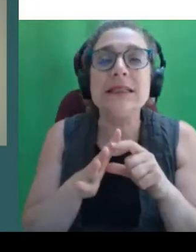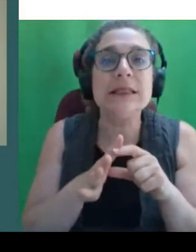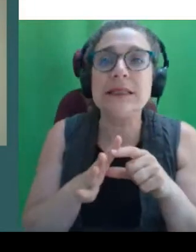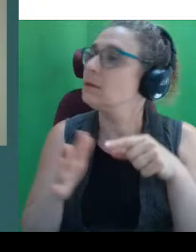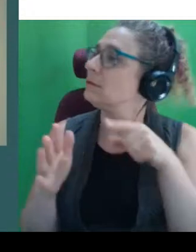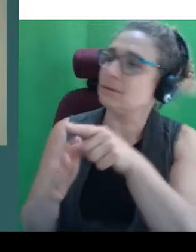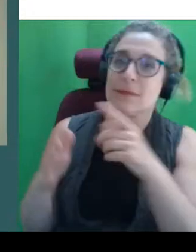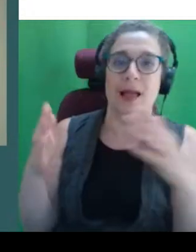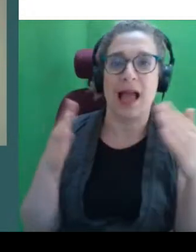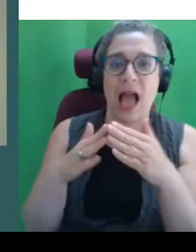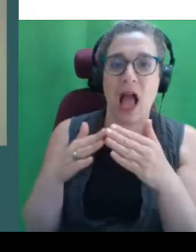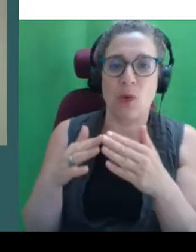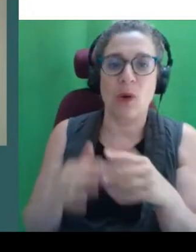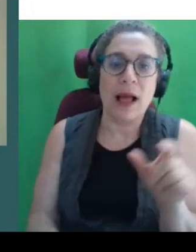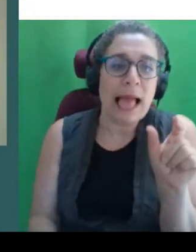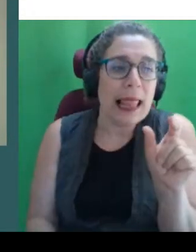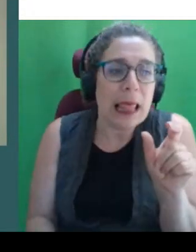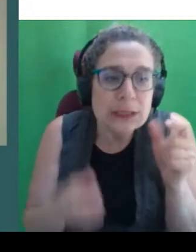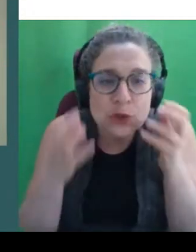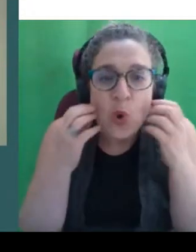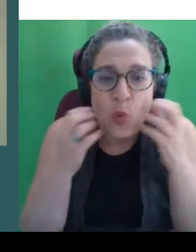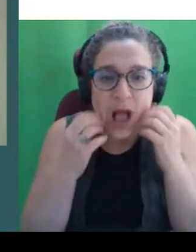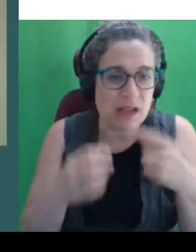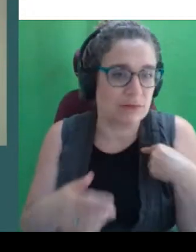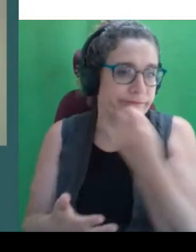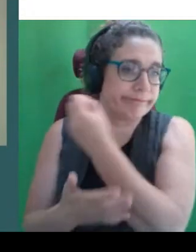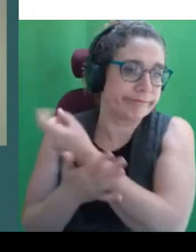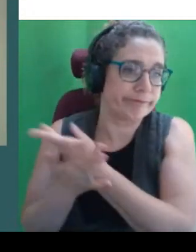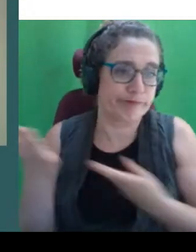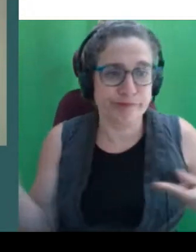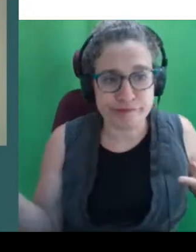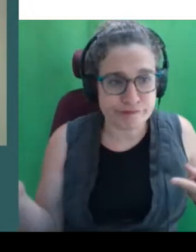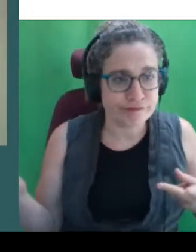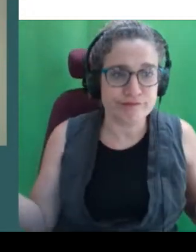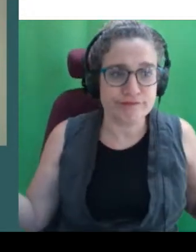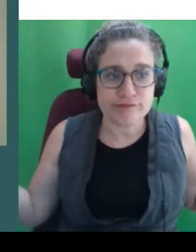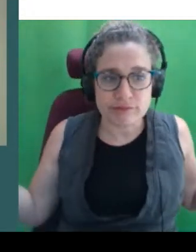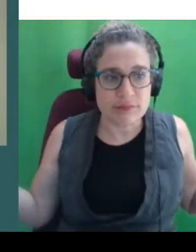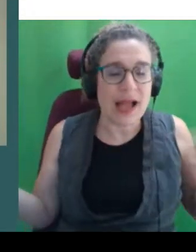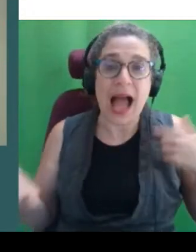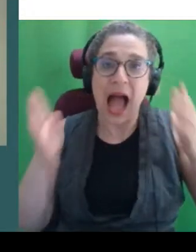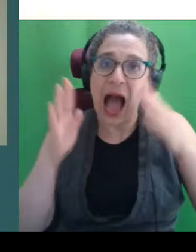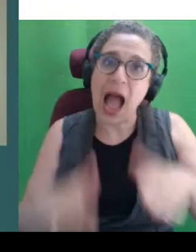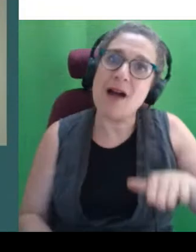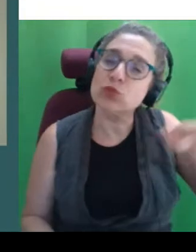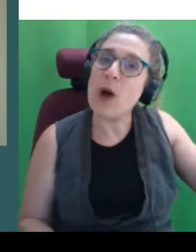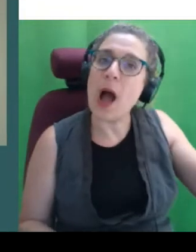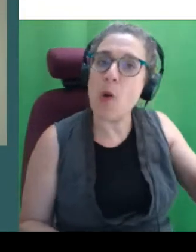tiny cat floors them completely, and they have to go out because they feel such a